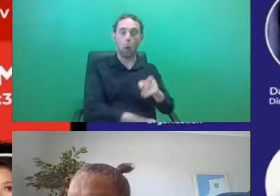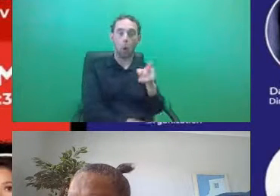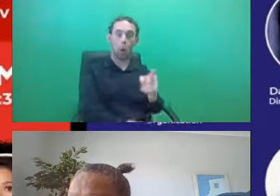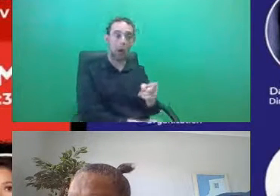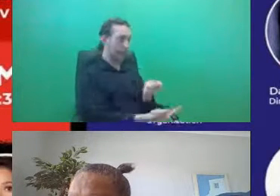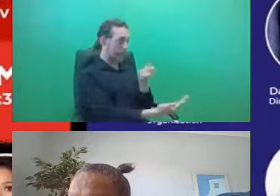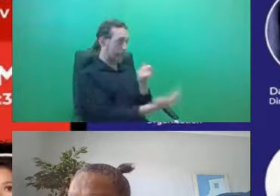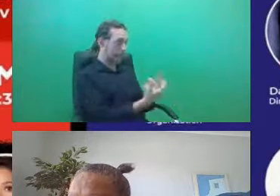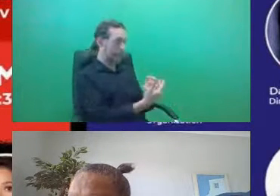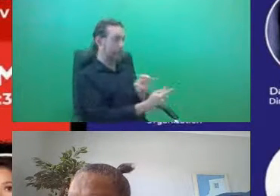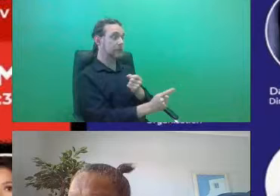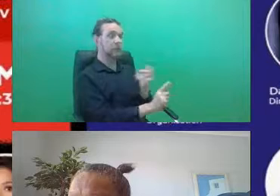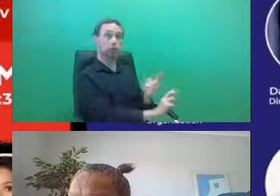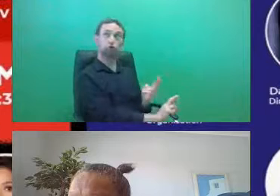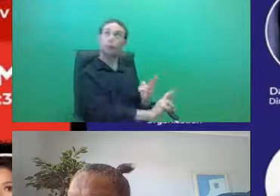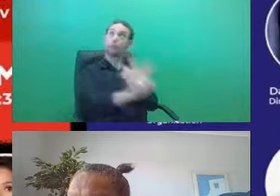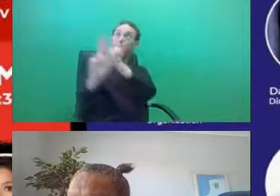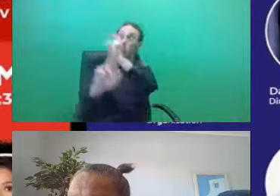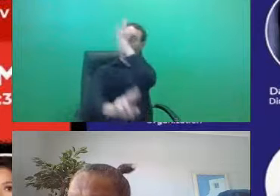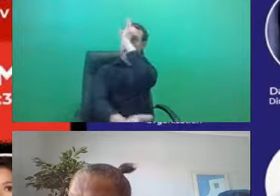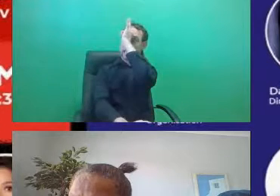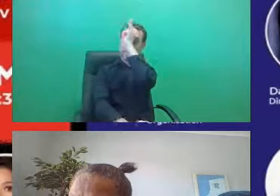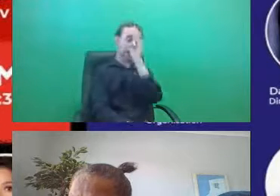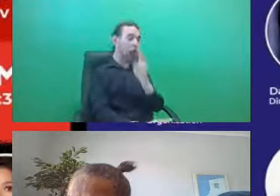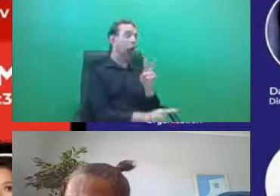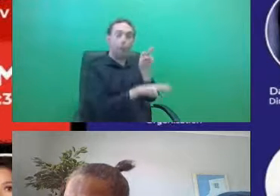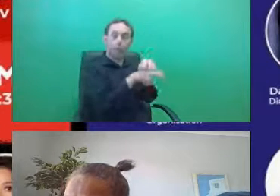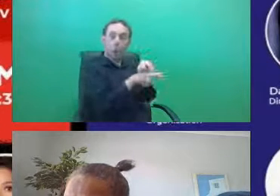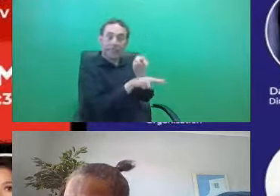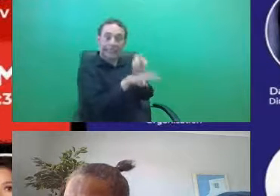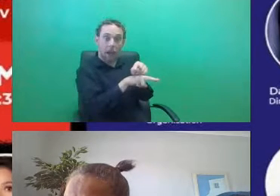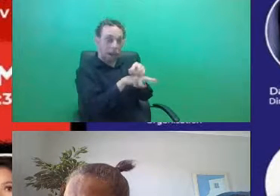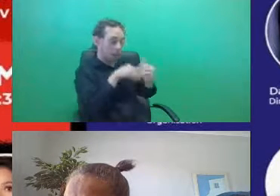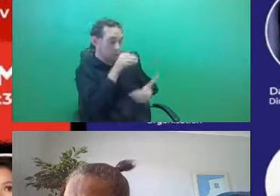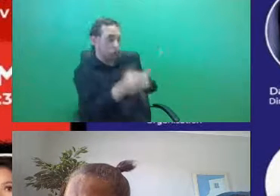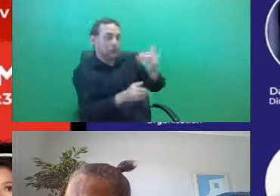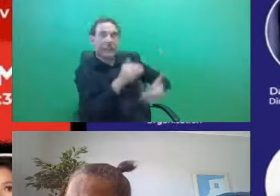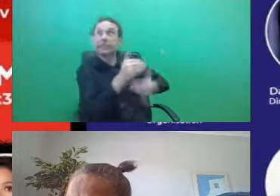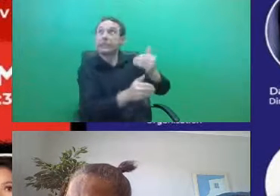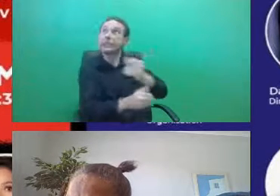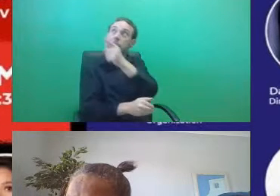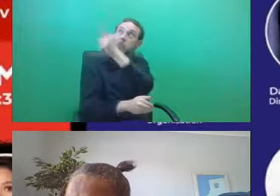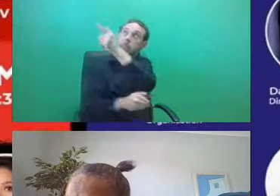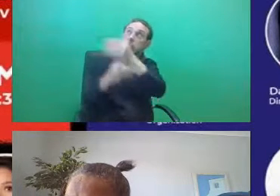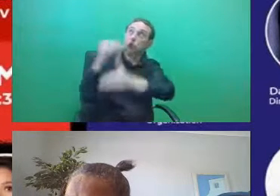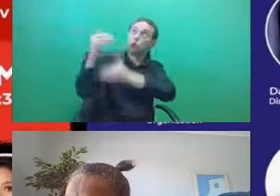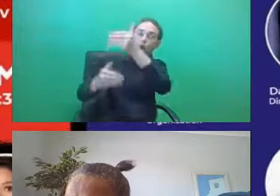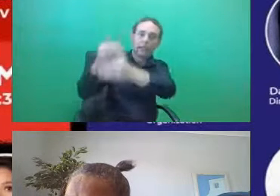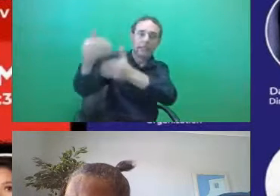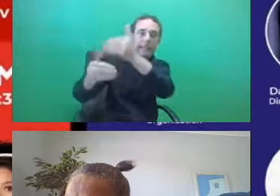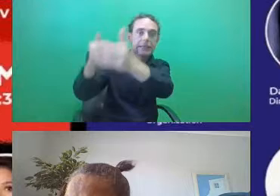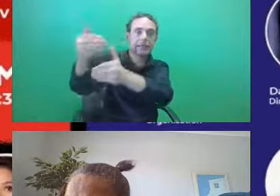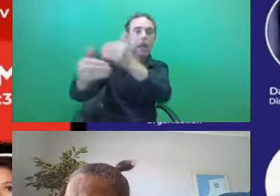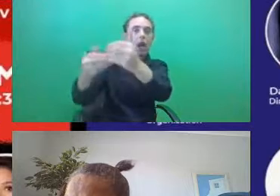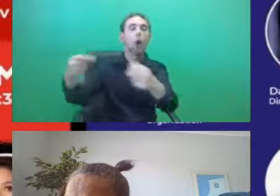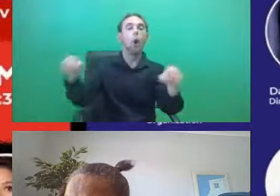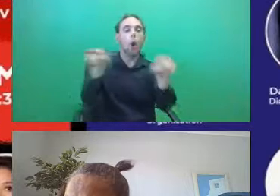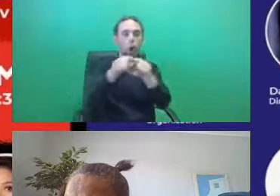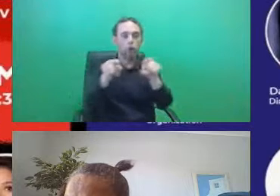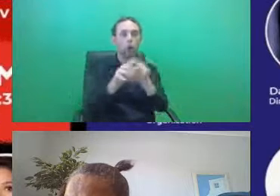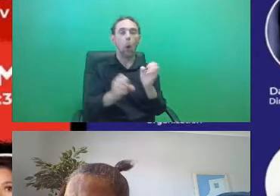important. And one of the recommendations, which is a long-term goal, is to actually employ persons with disabilities at these